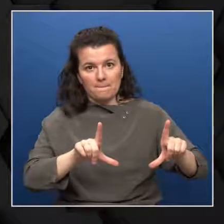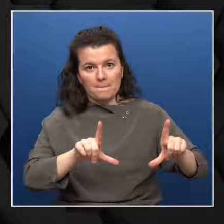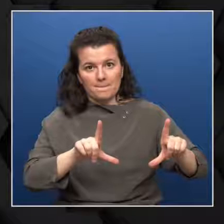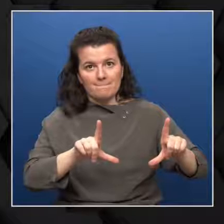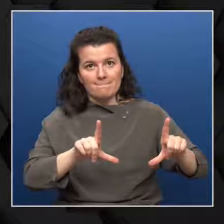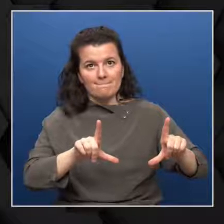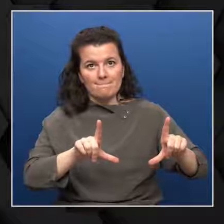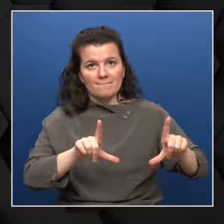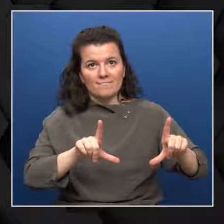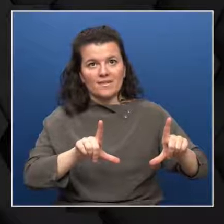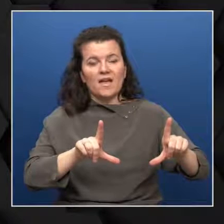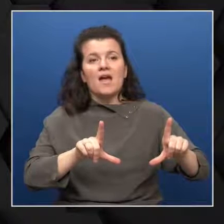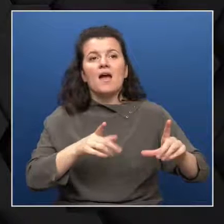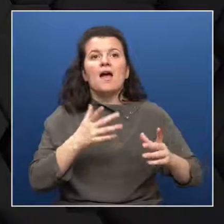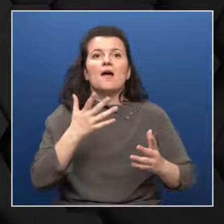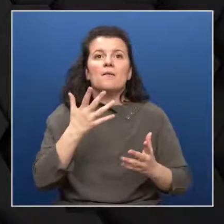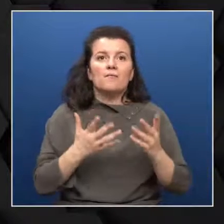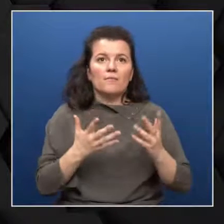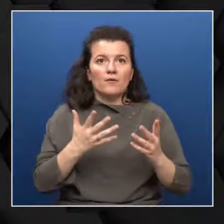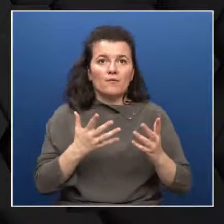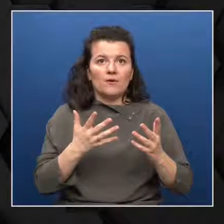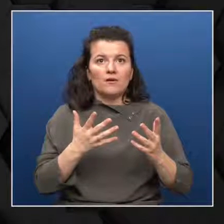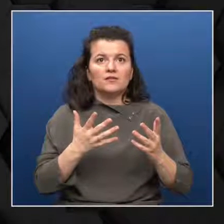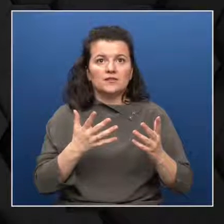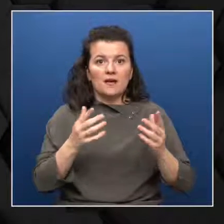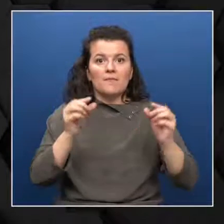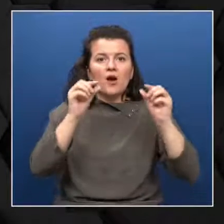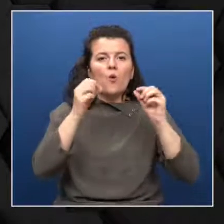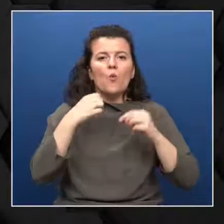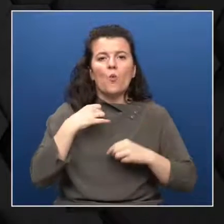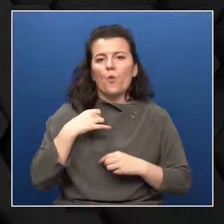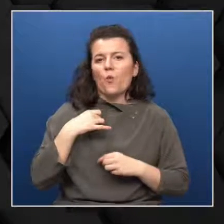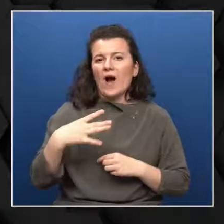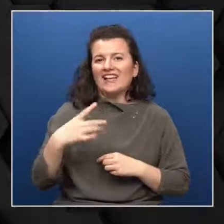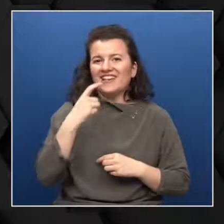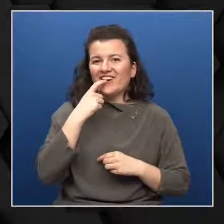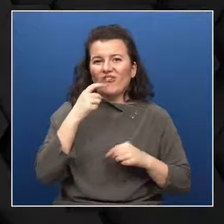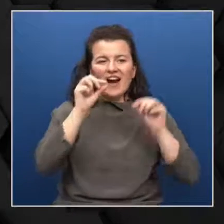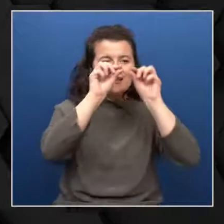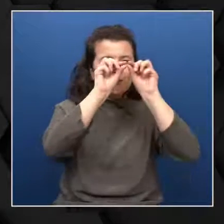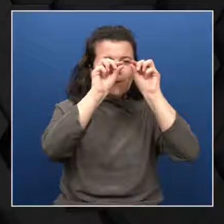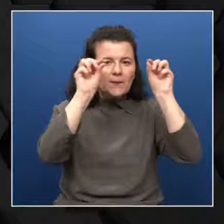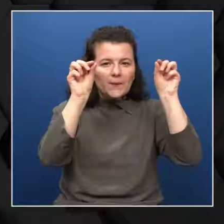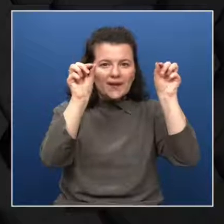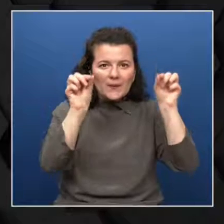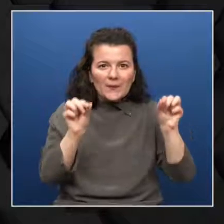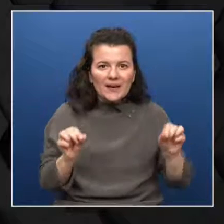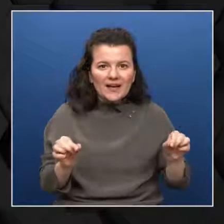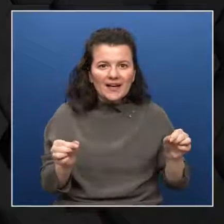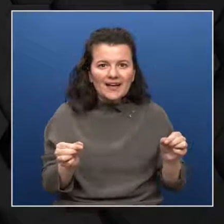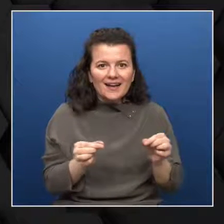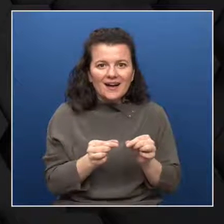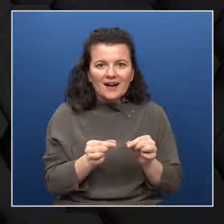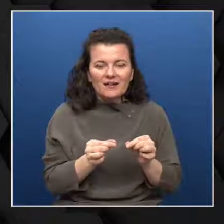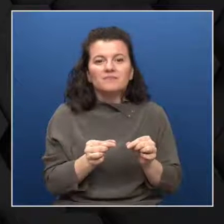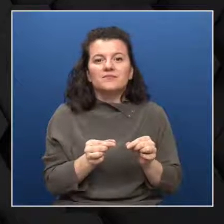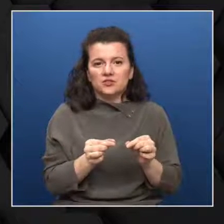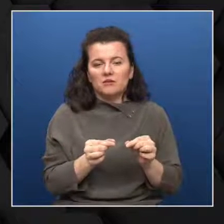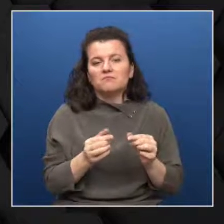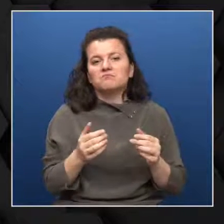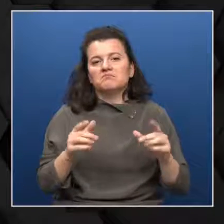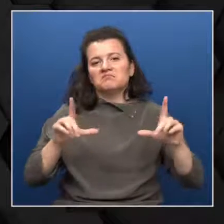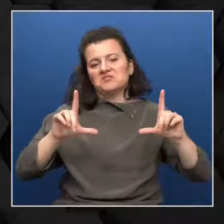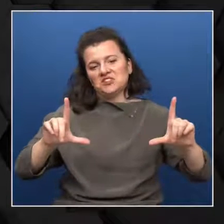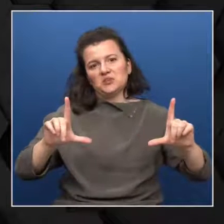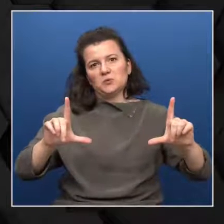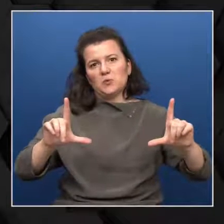best if there is a white border around it. It can be a square, because it's not necessary